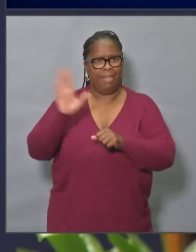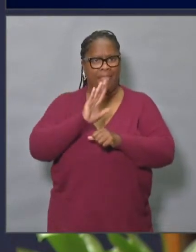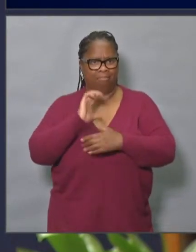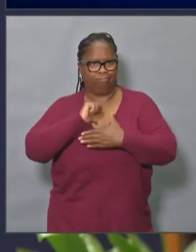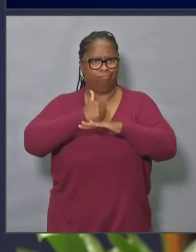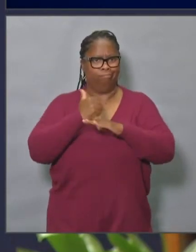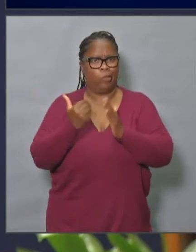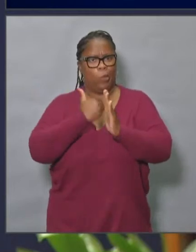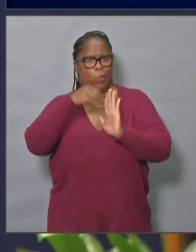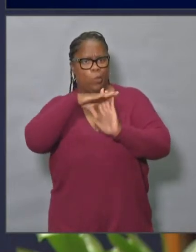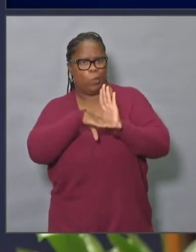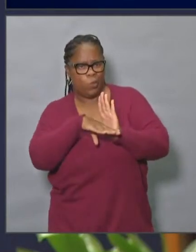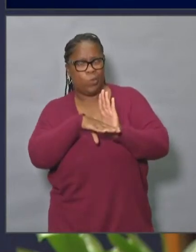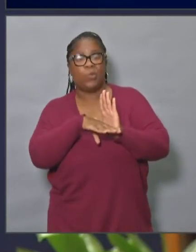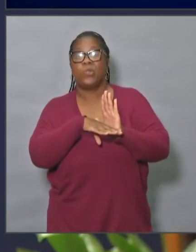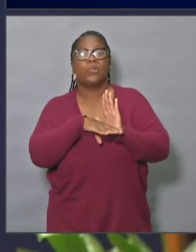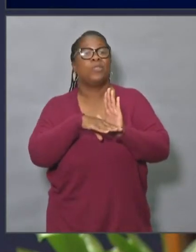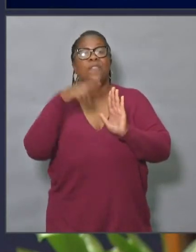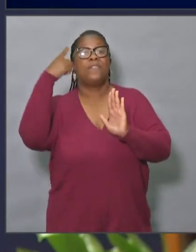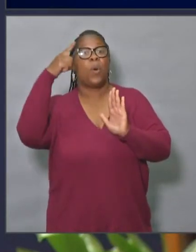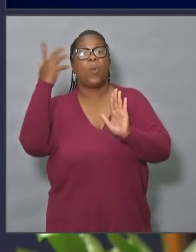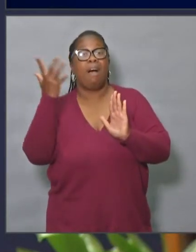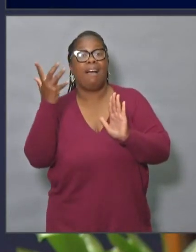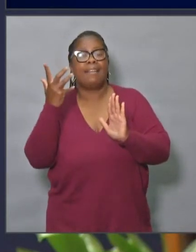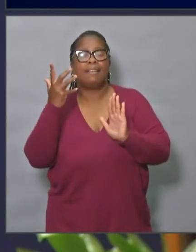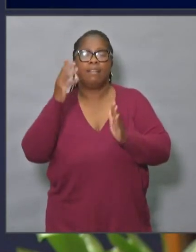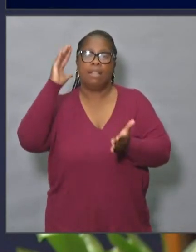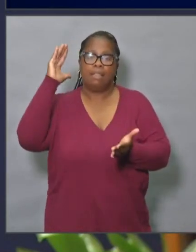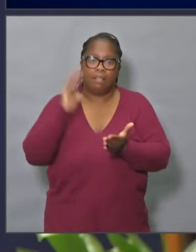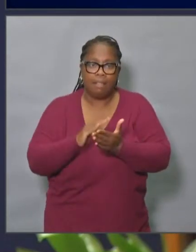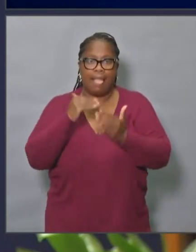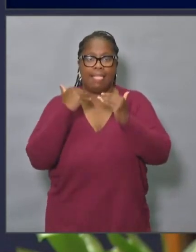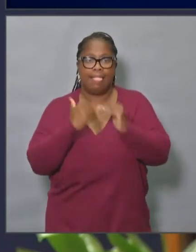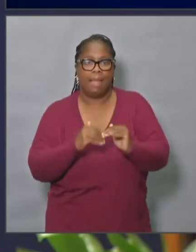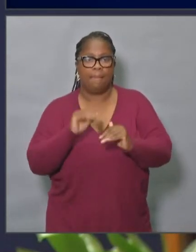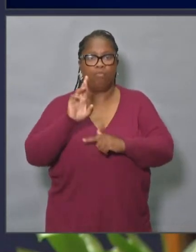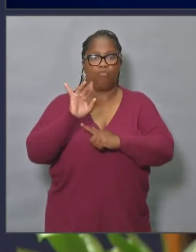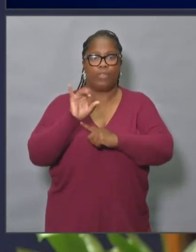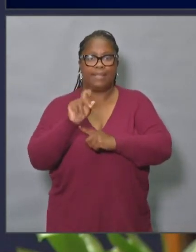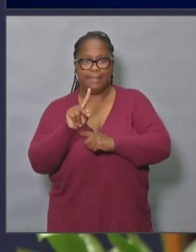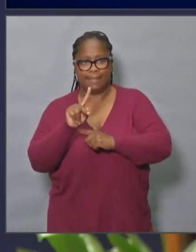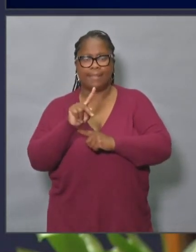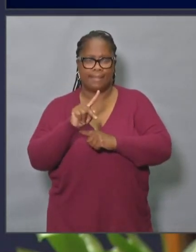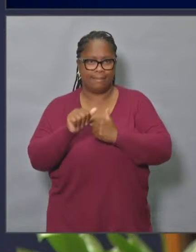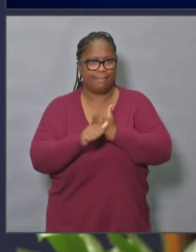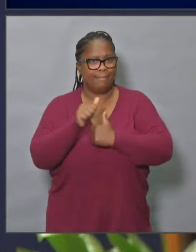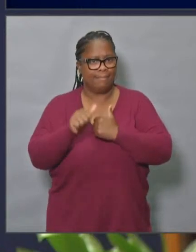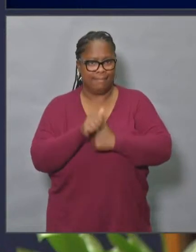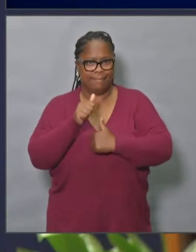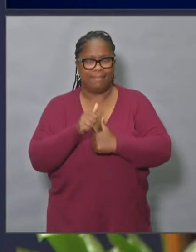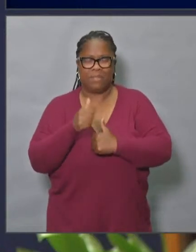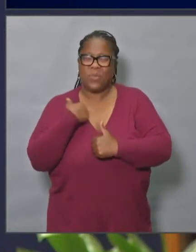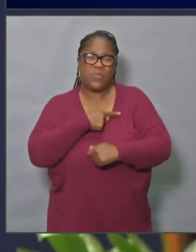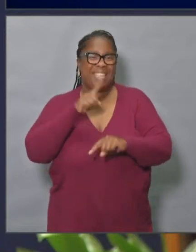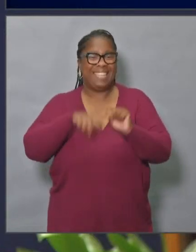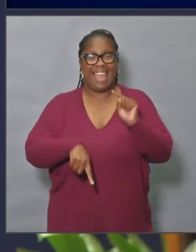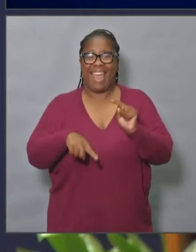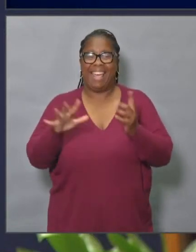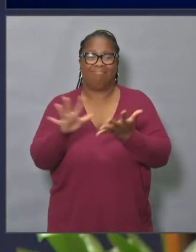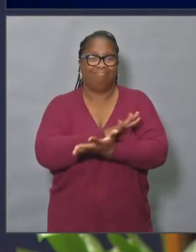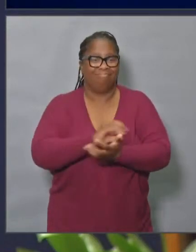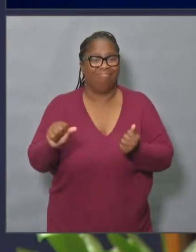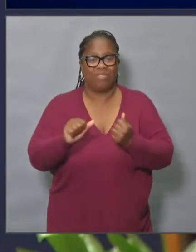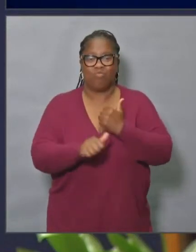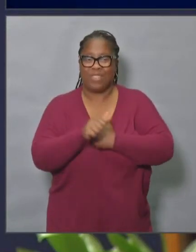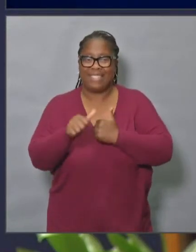risk mitigation. We cannot completely avoid the risk, or at least the consequences of doing so would not be acceptable. But we can